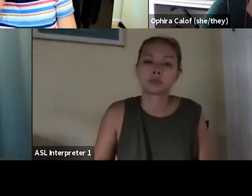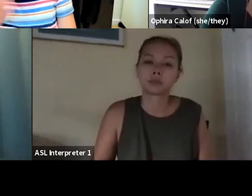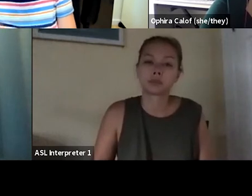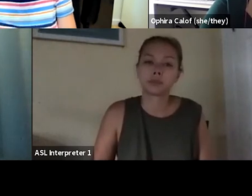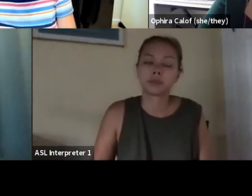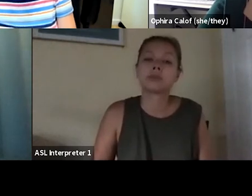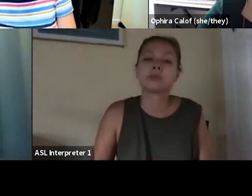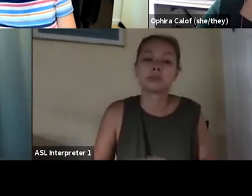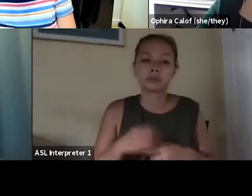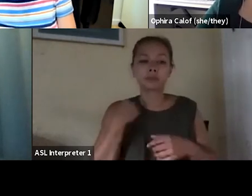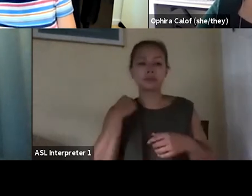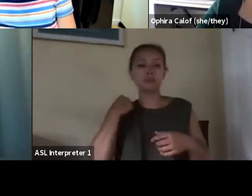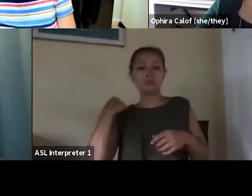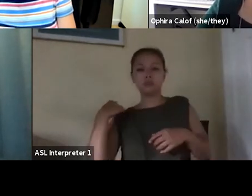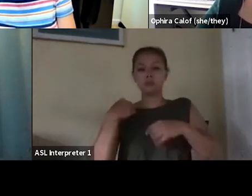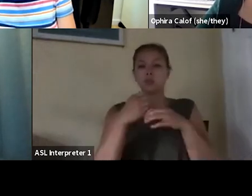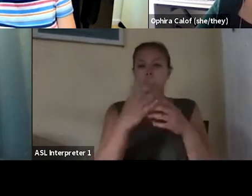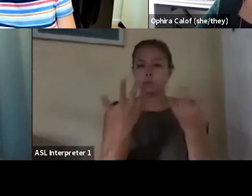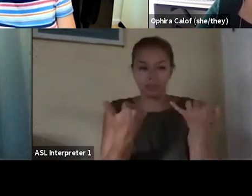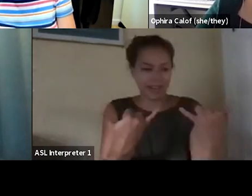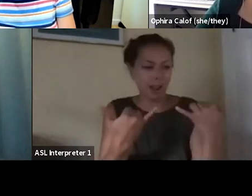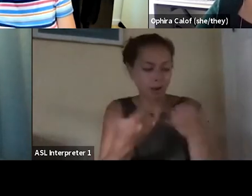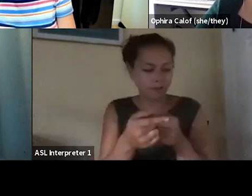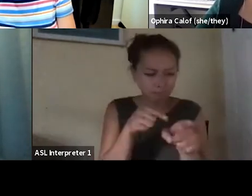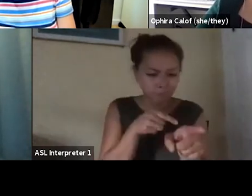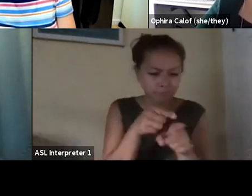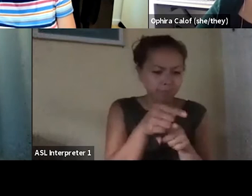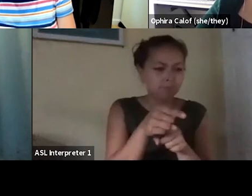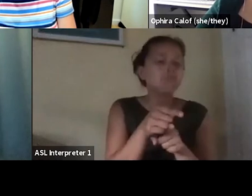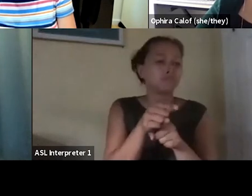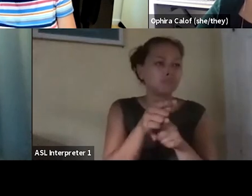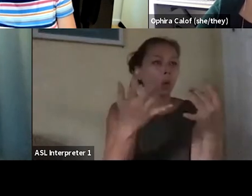difference, both in content and in the industry?